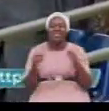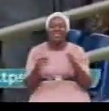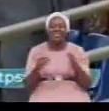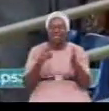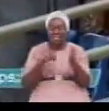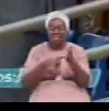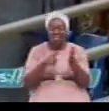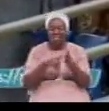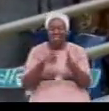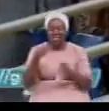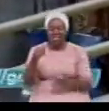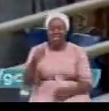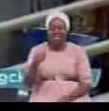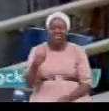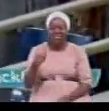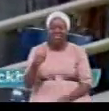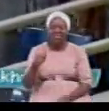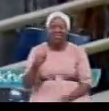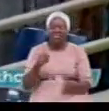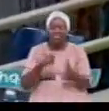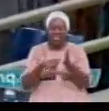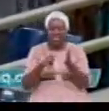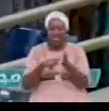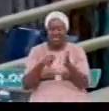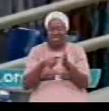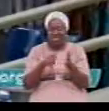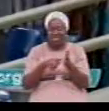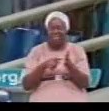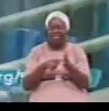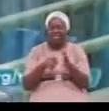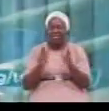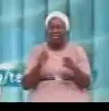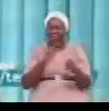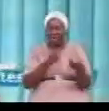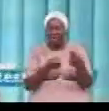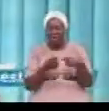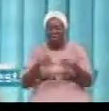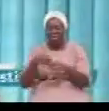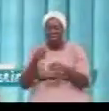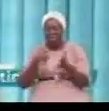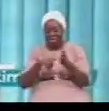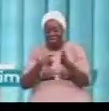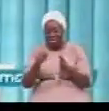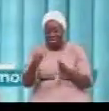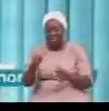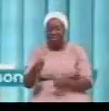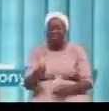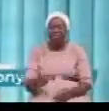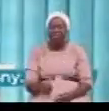Check yourself. Check yourself. People are already coming out. Check yourself.